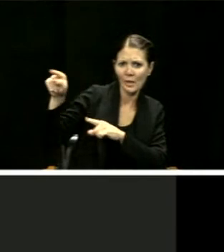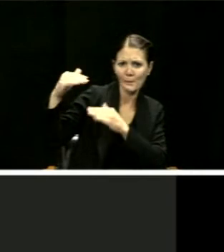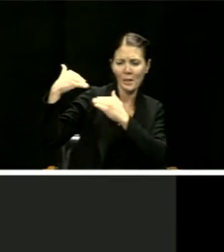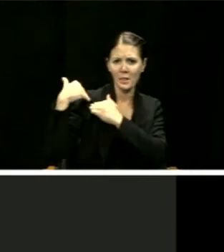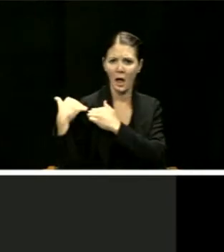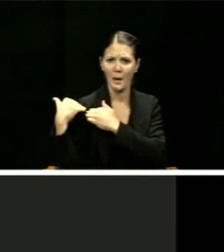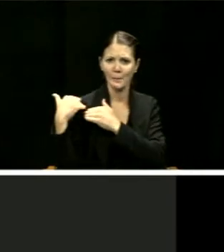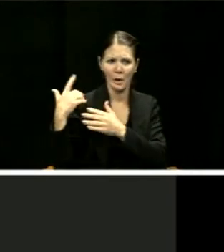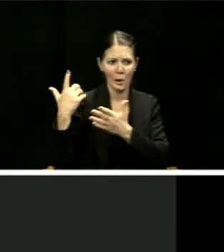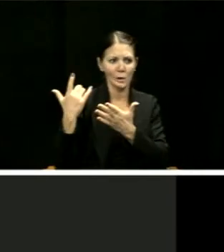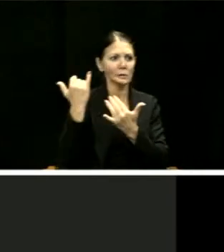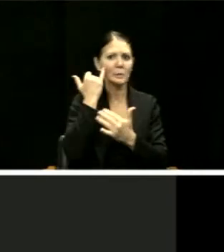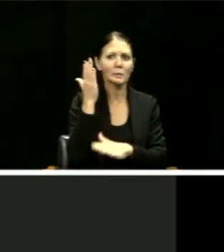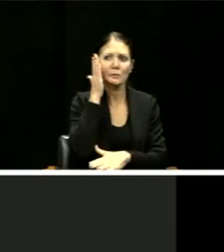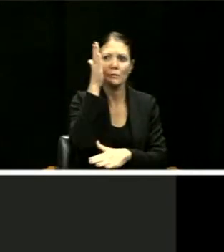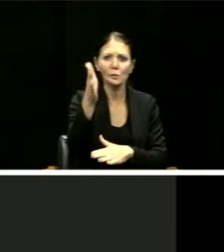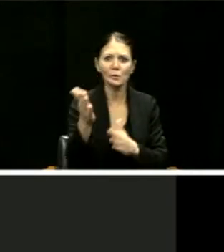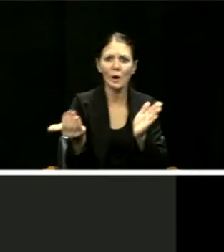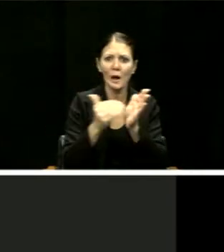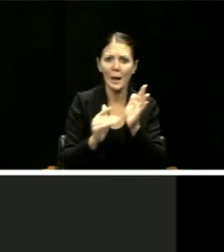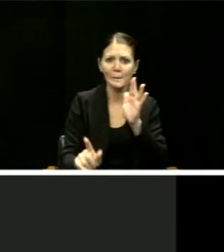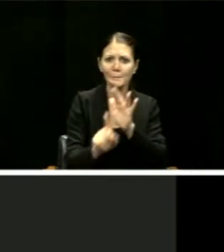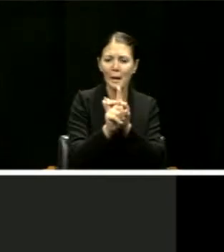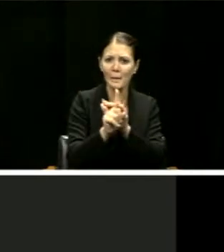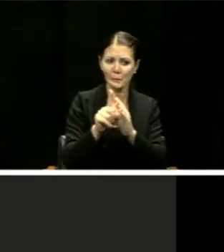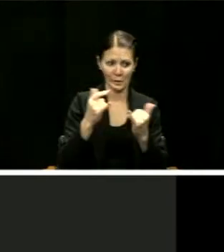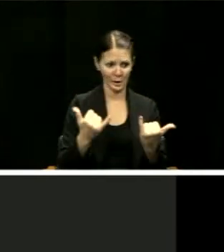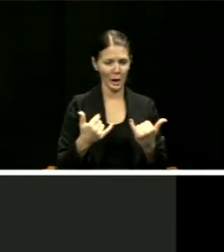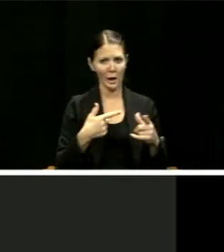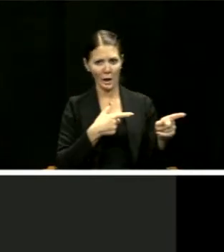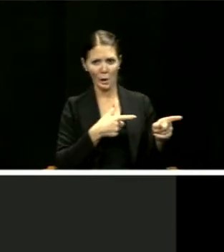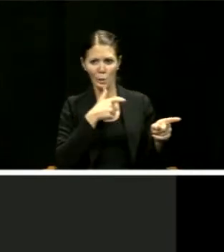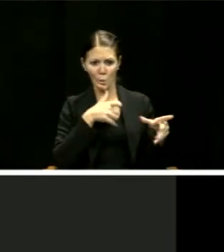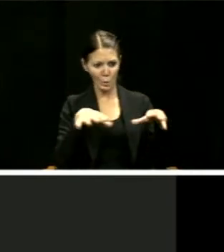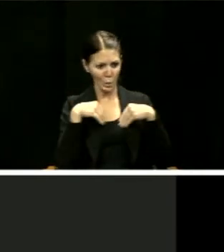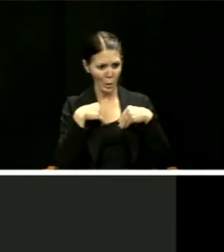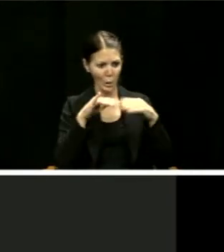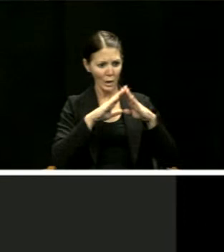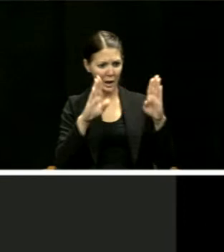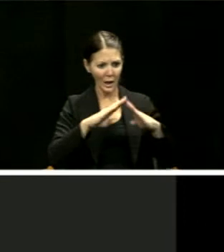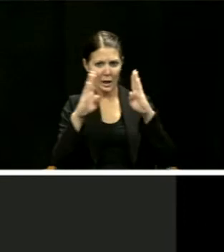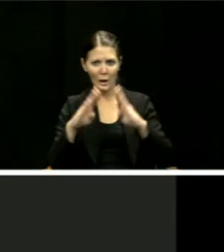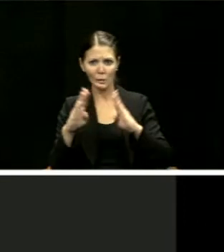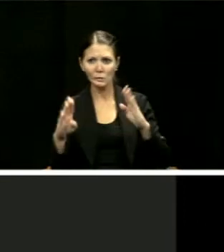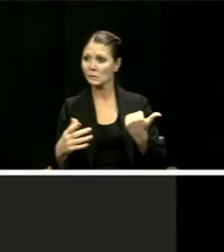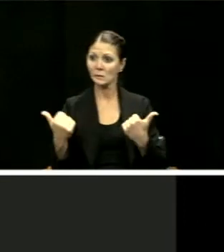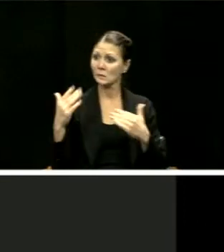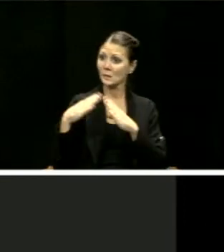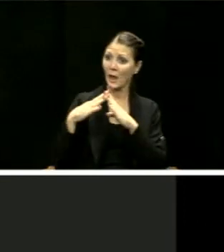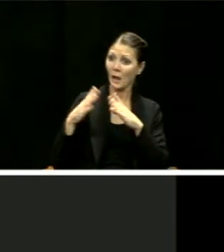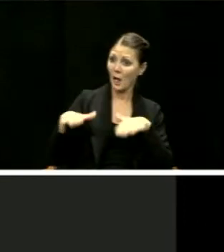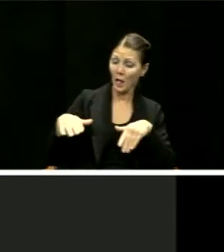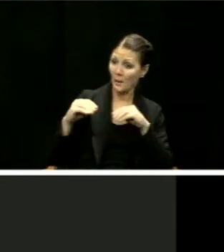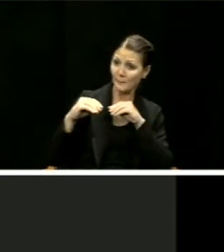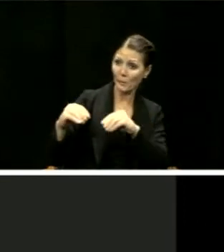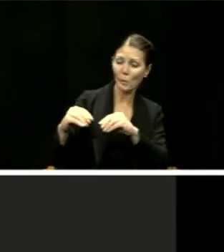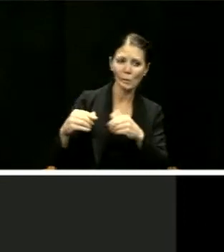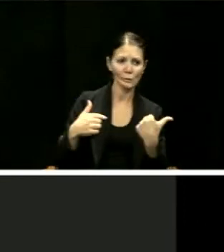may happen in the future to the property owners in those locations if they don't do anything?